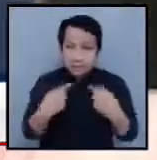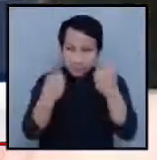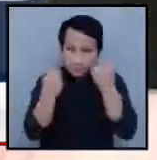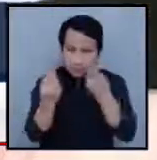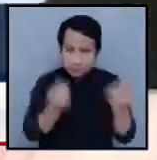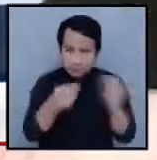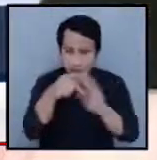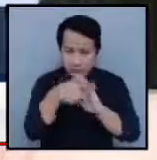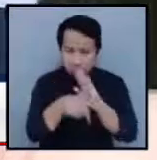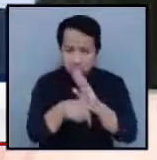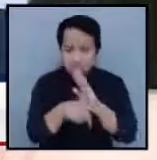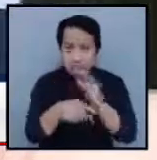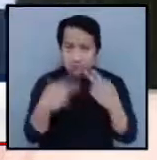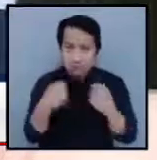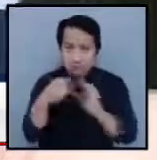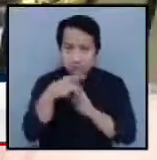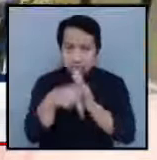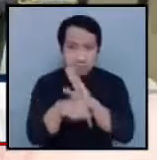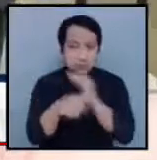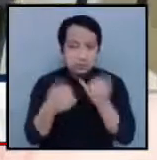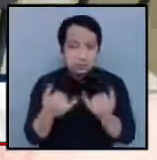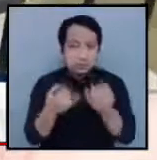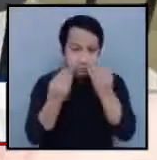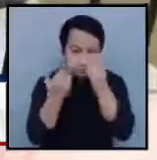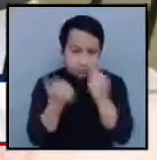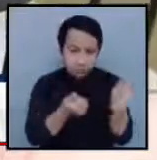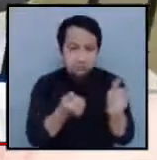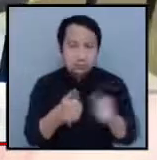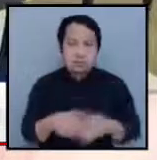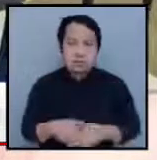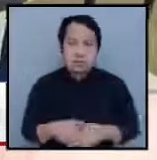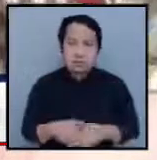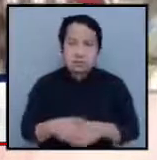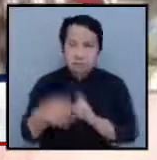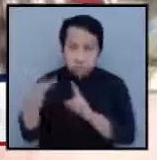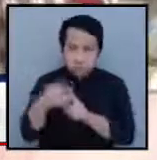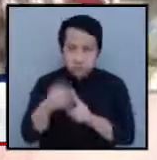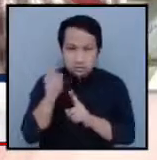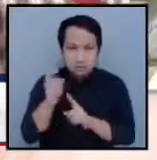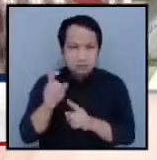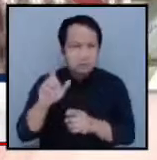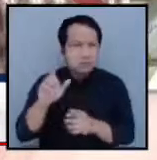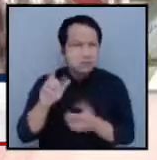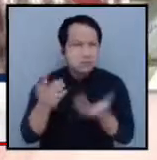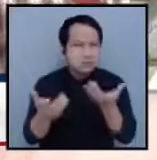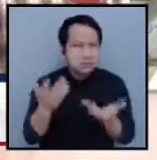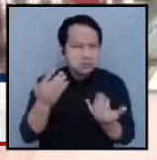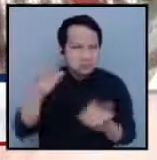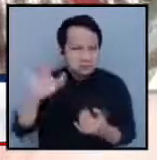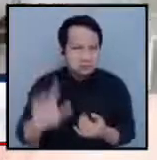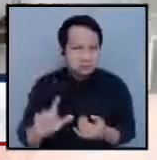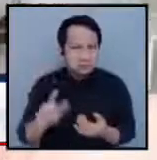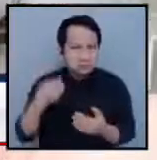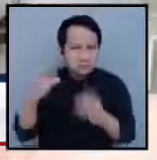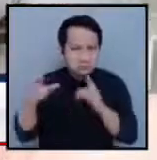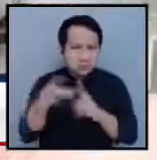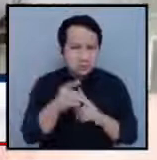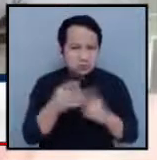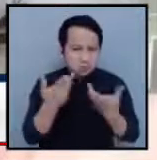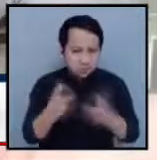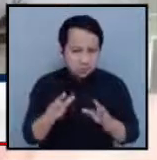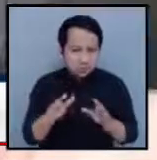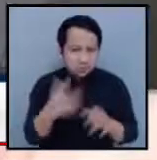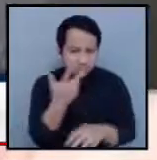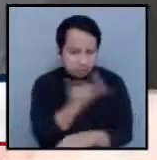done properly, the rate of transmission there would be low naman. Ano? But of course, after being vaccinated